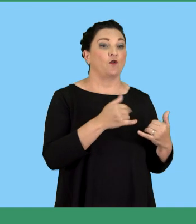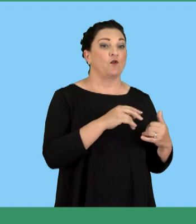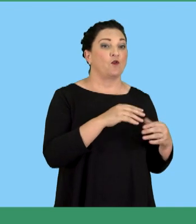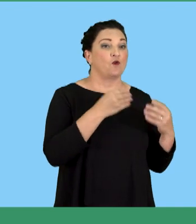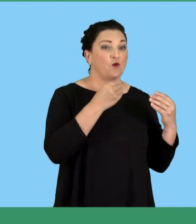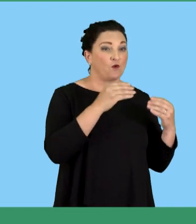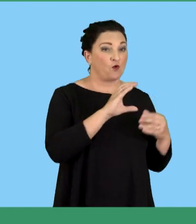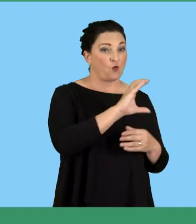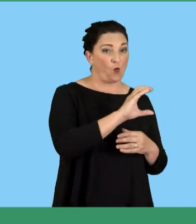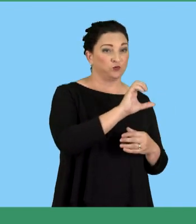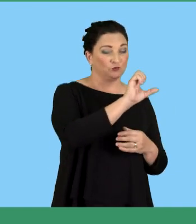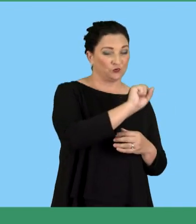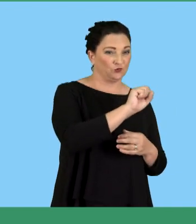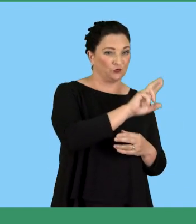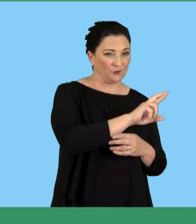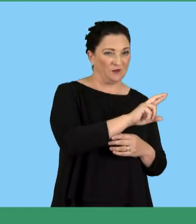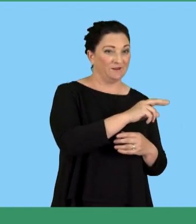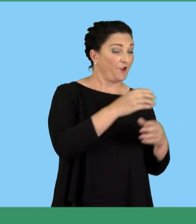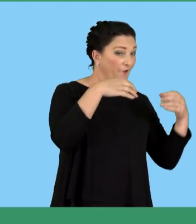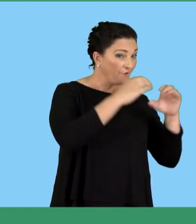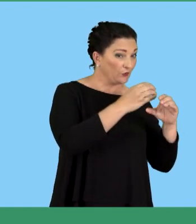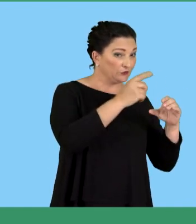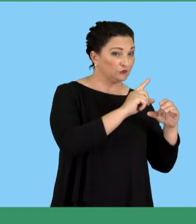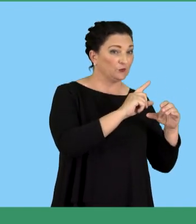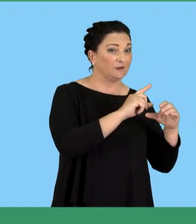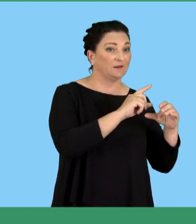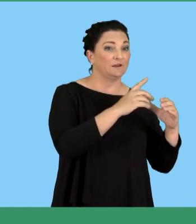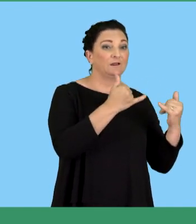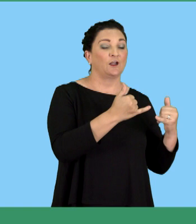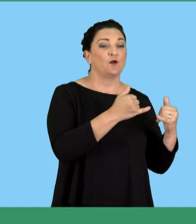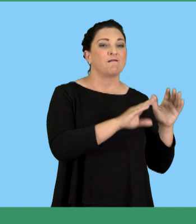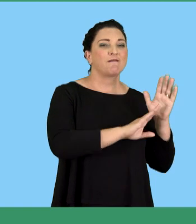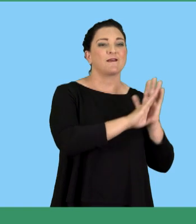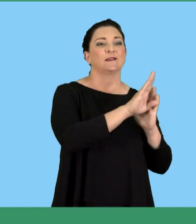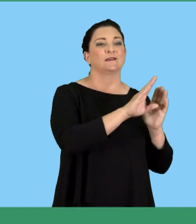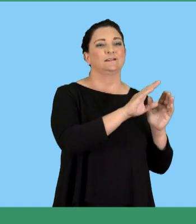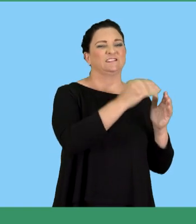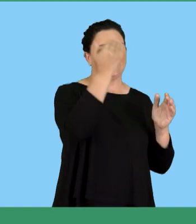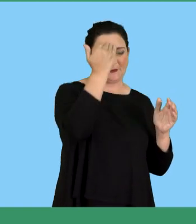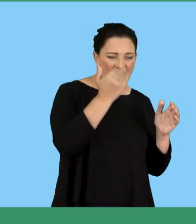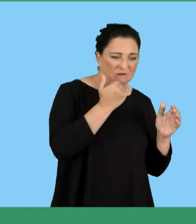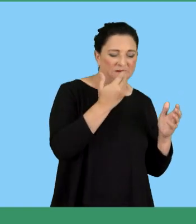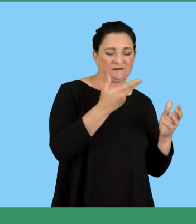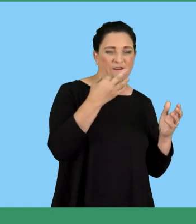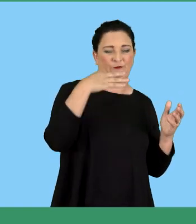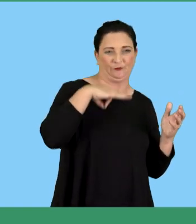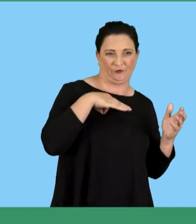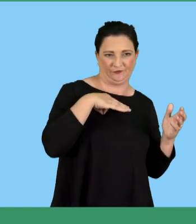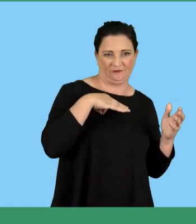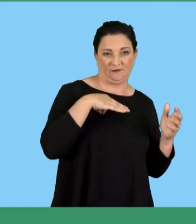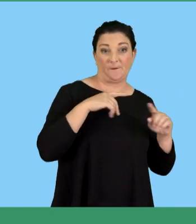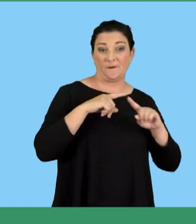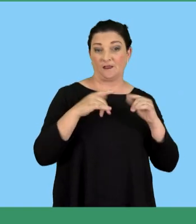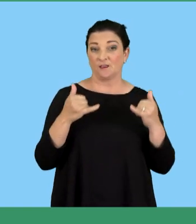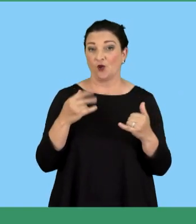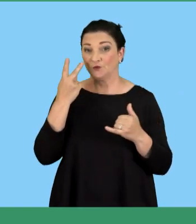social responsibility focuses on increasing the image and profit, because this has to do with the business behaving